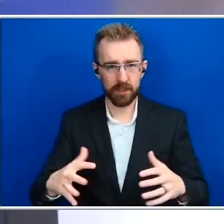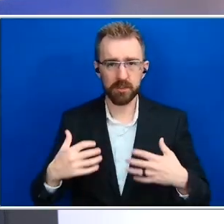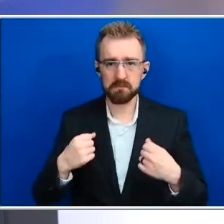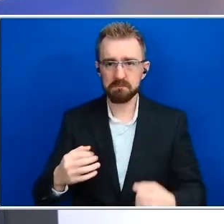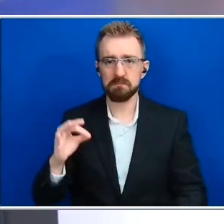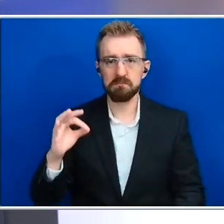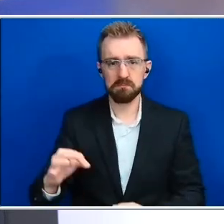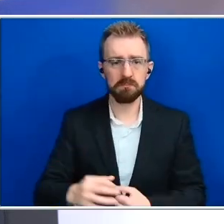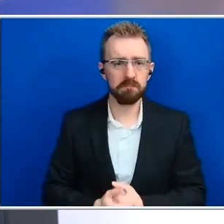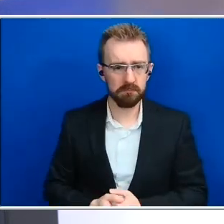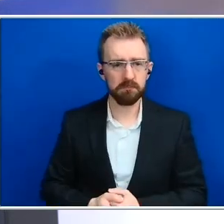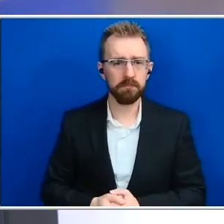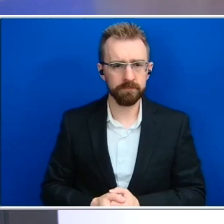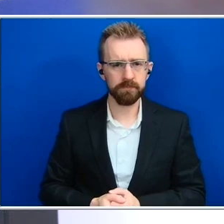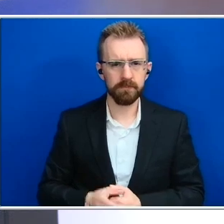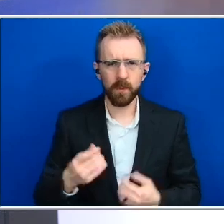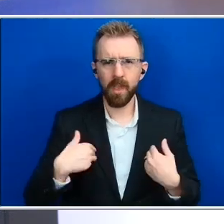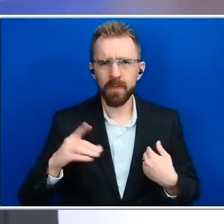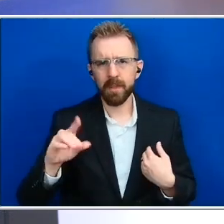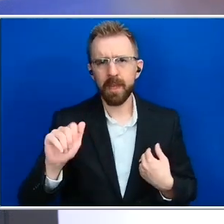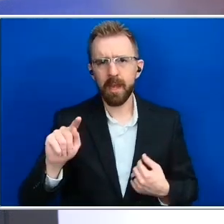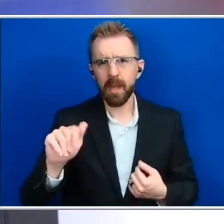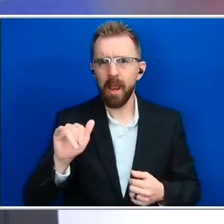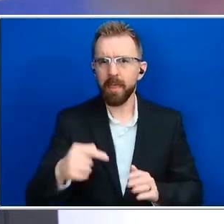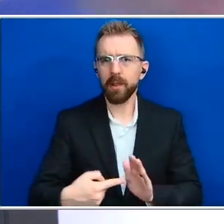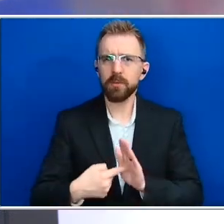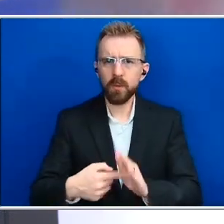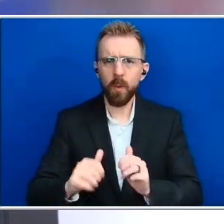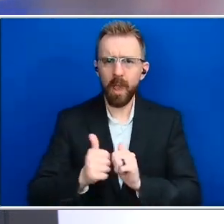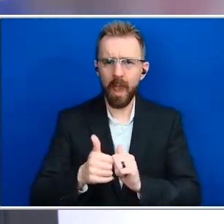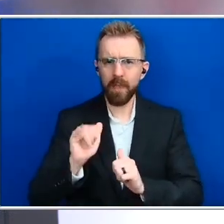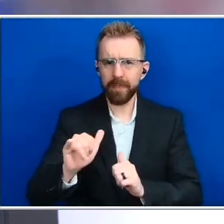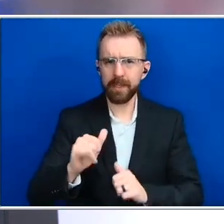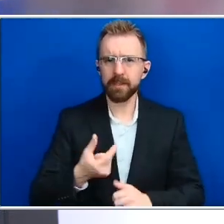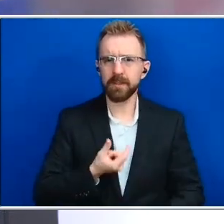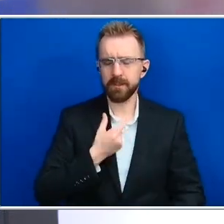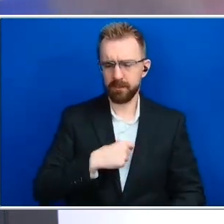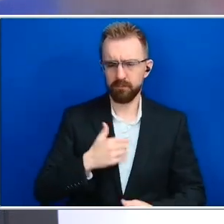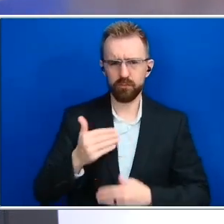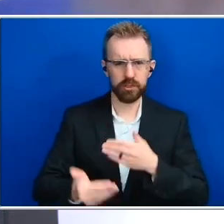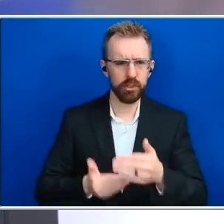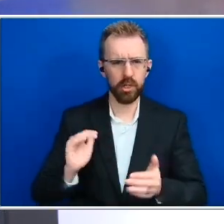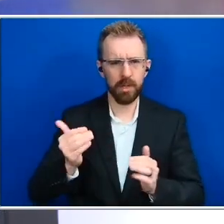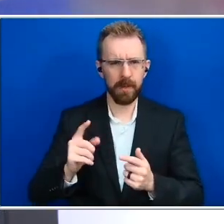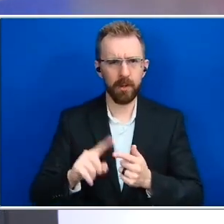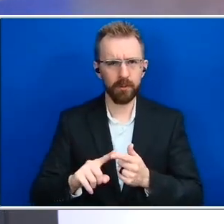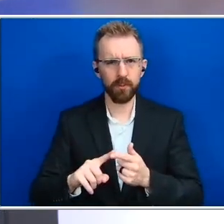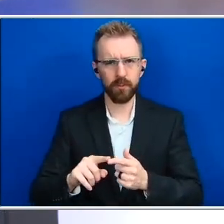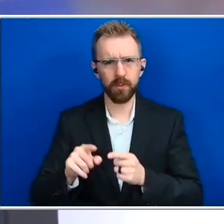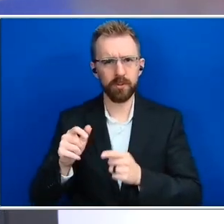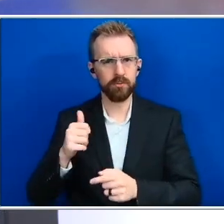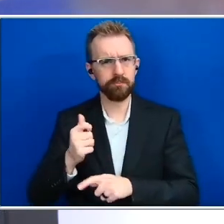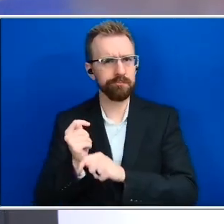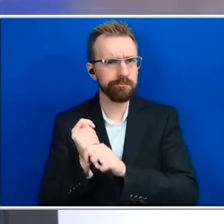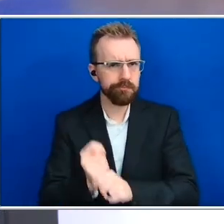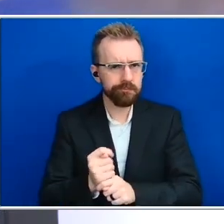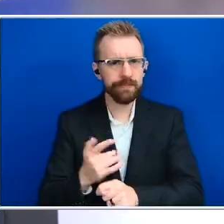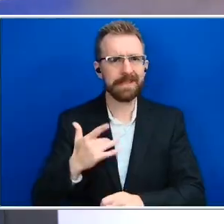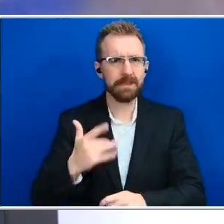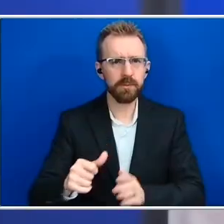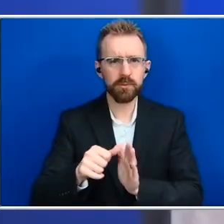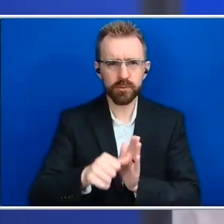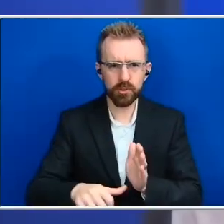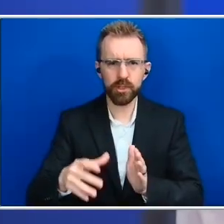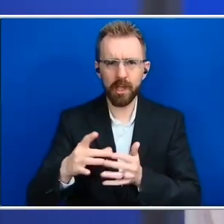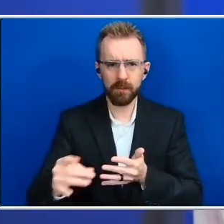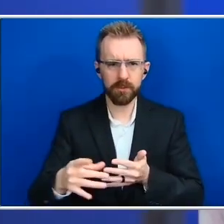Is there data that shows how this endoscopic procedure compares head to head with traditional surgical options? Yes, this